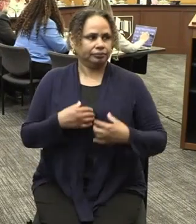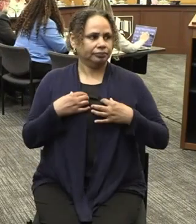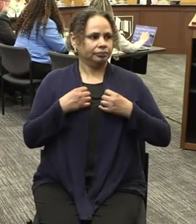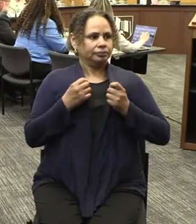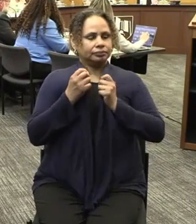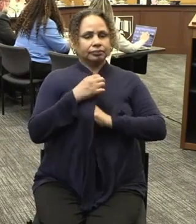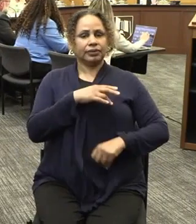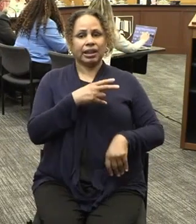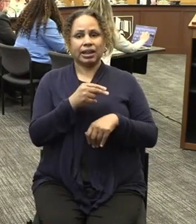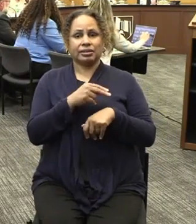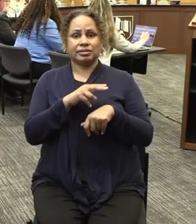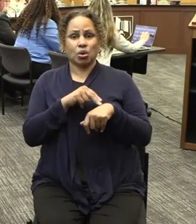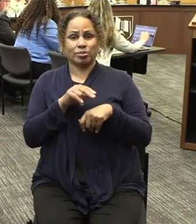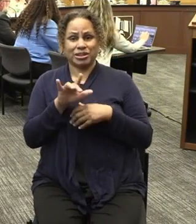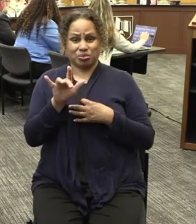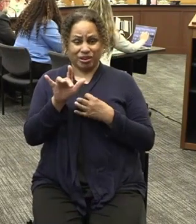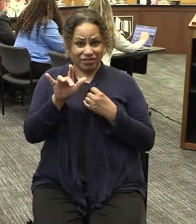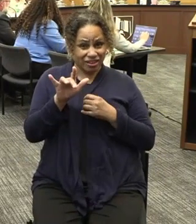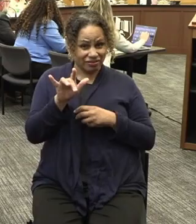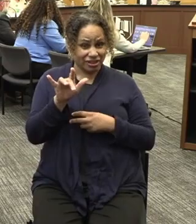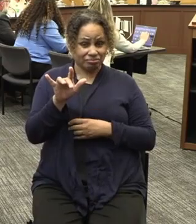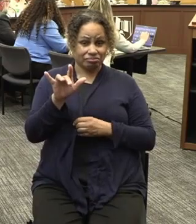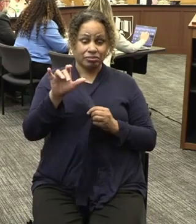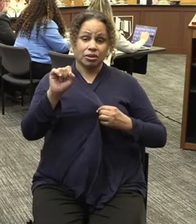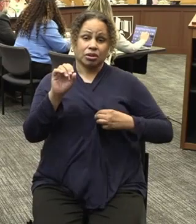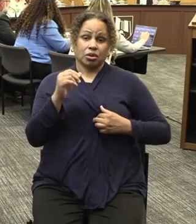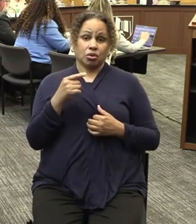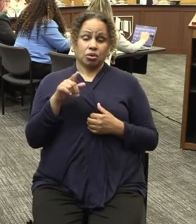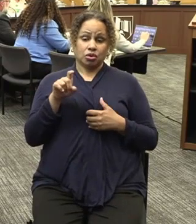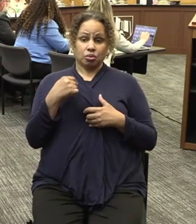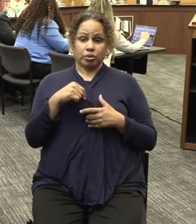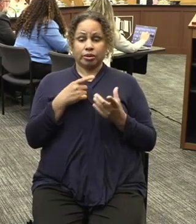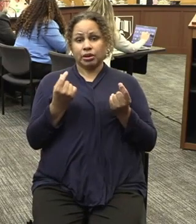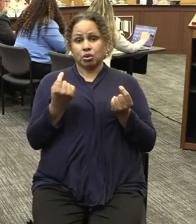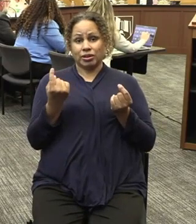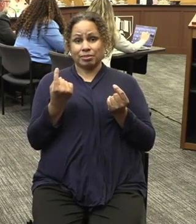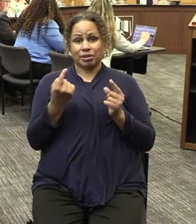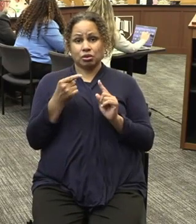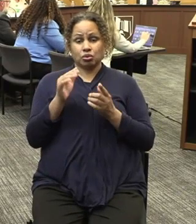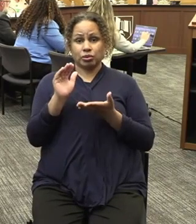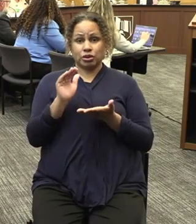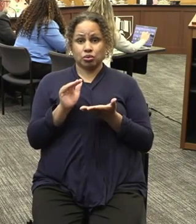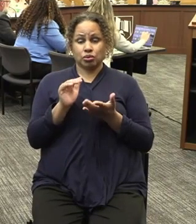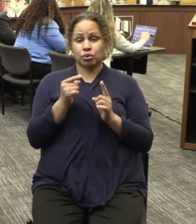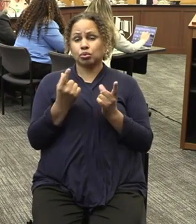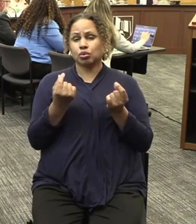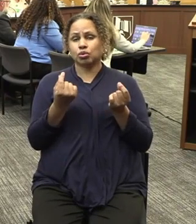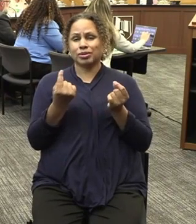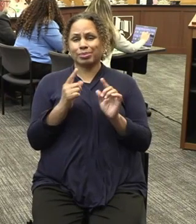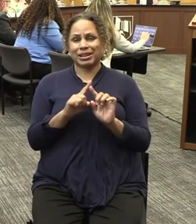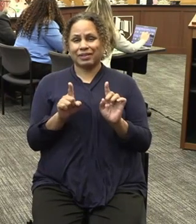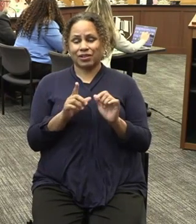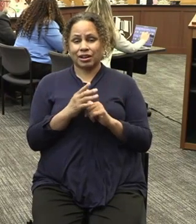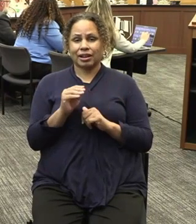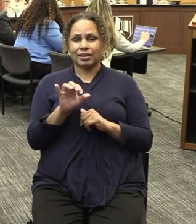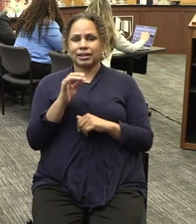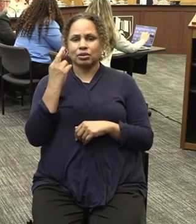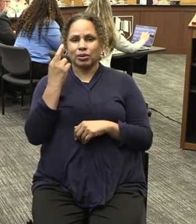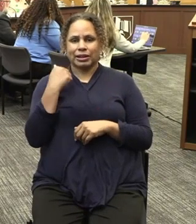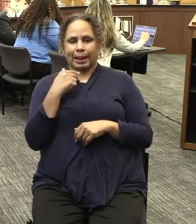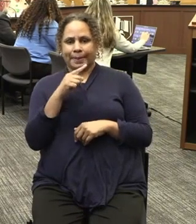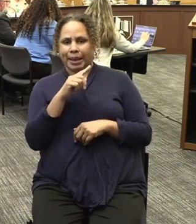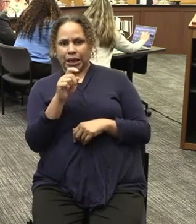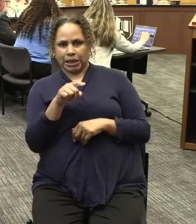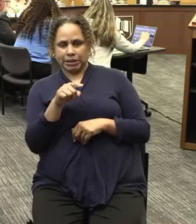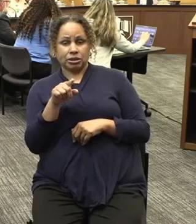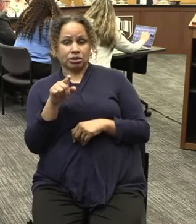is 25. So should we be doing anything to lower that, to do something with it? I mean, that's what I'm asking about the tax levy. Should